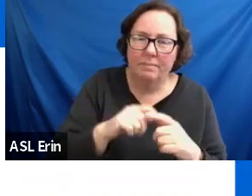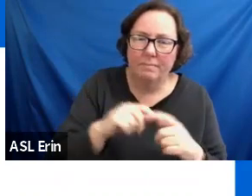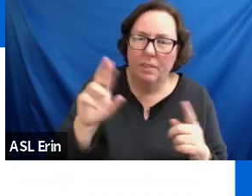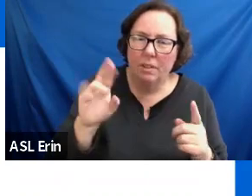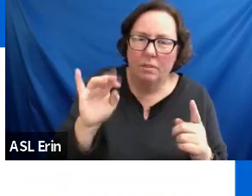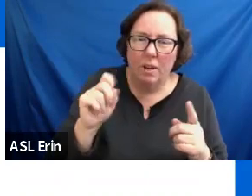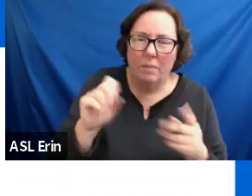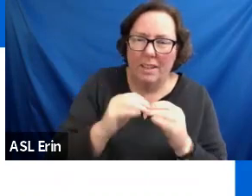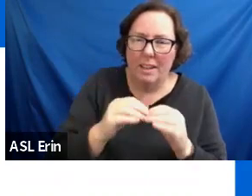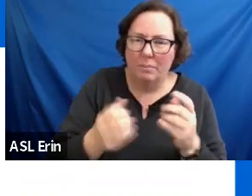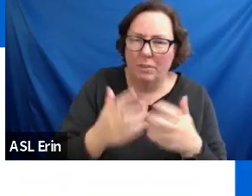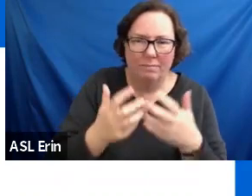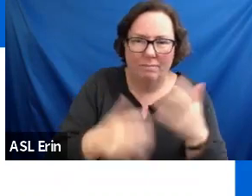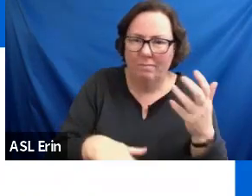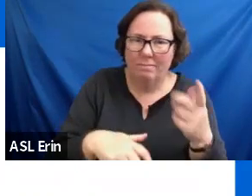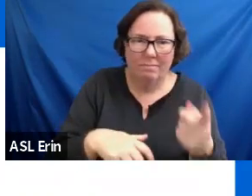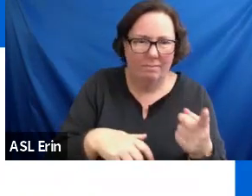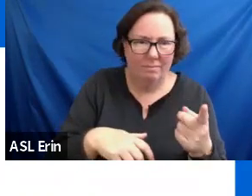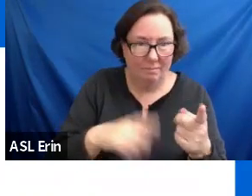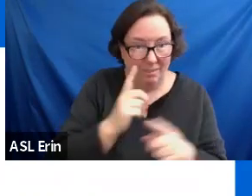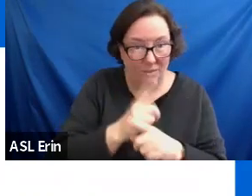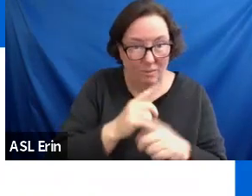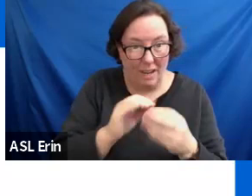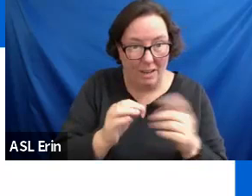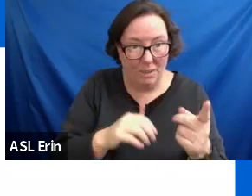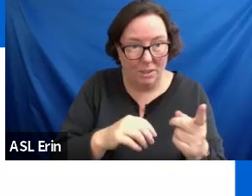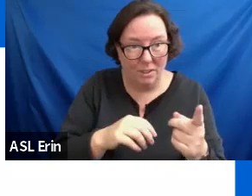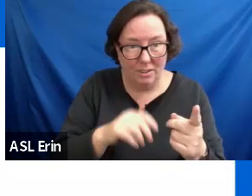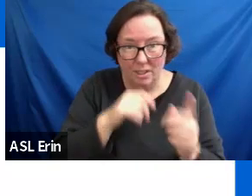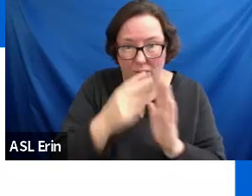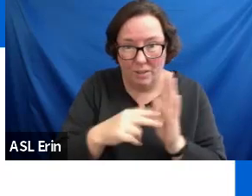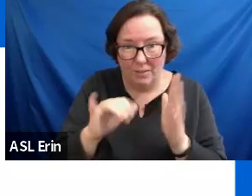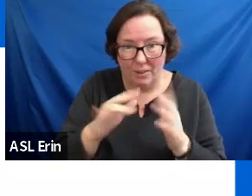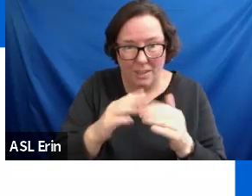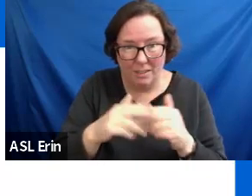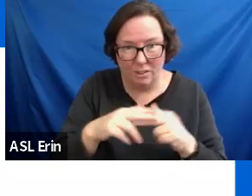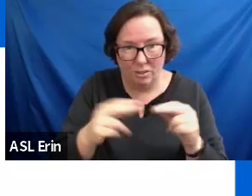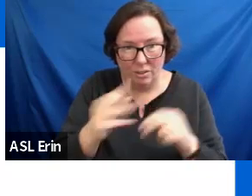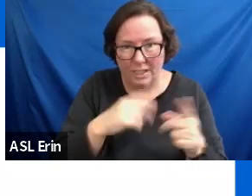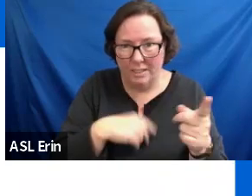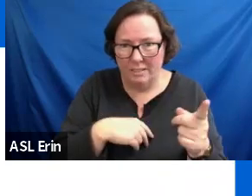Roberts. Yes. Is this the right, are you reading from this screen?